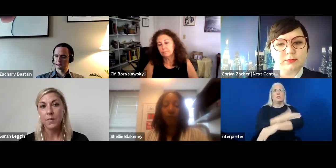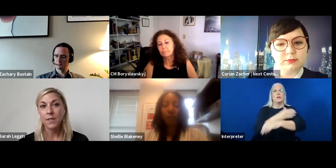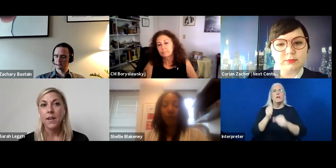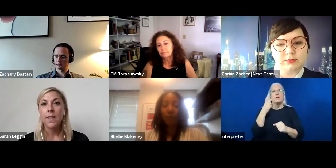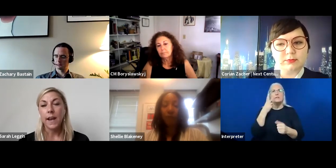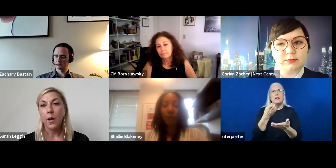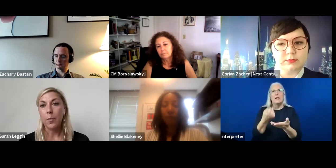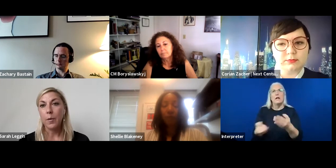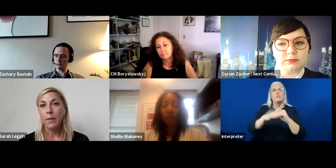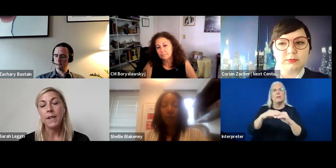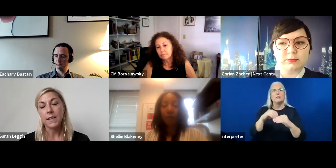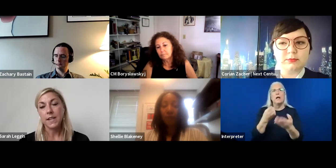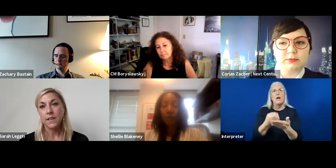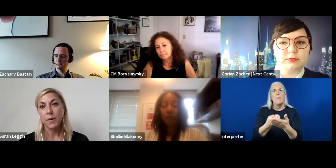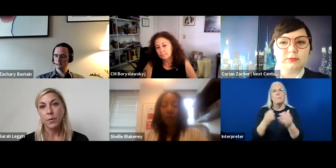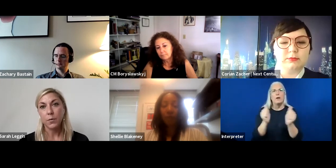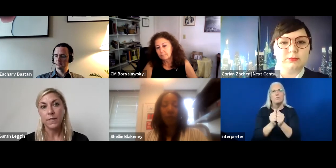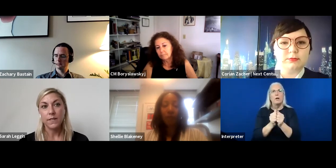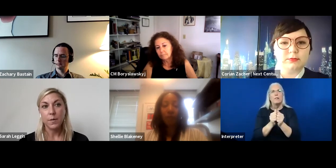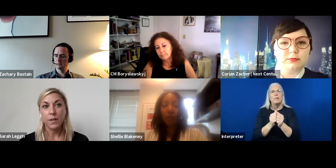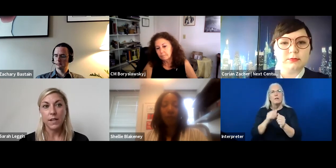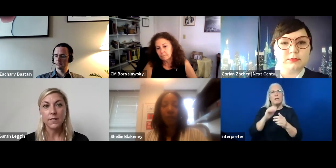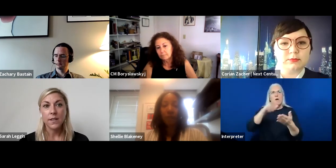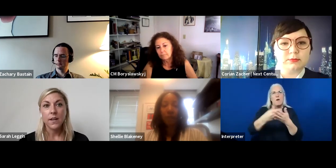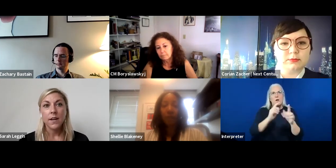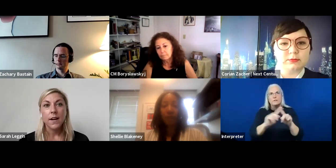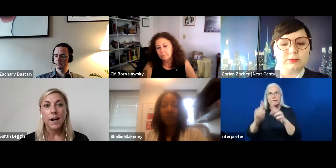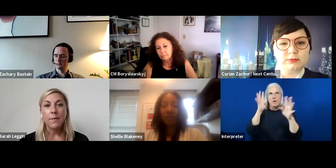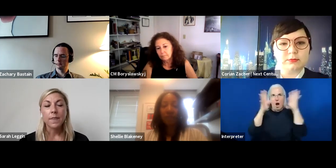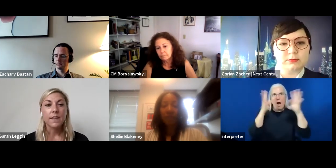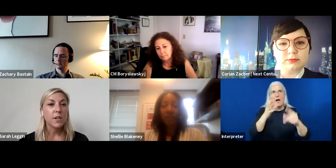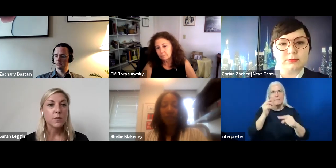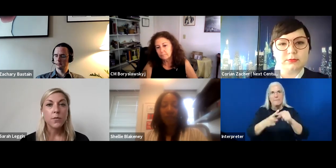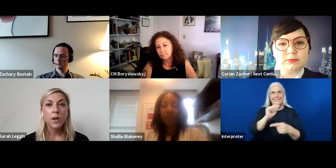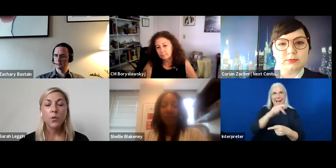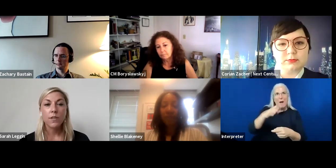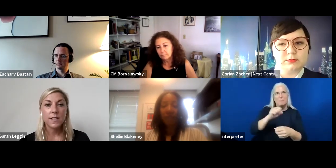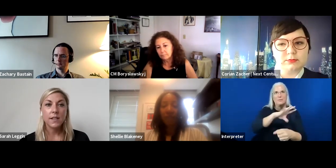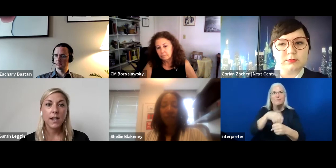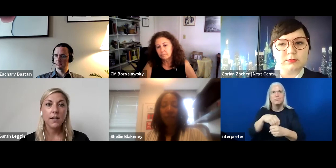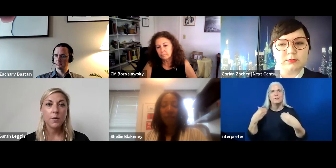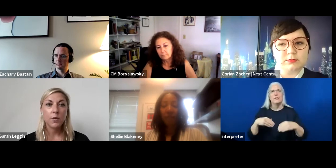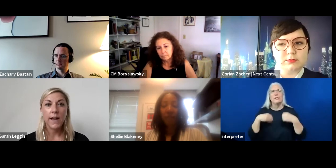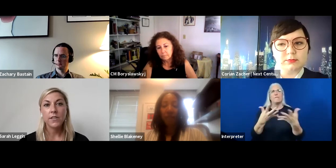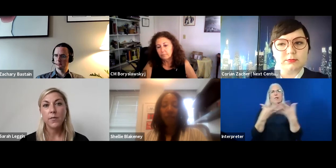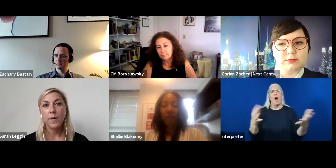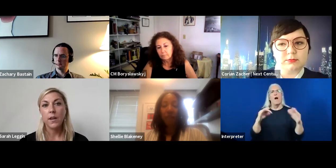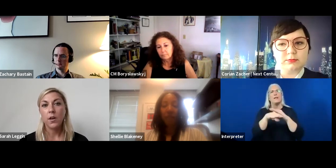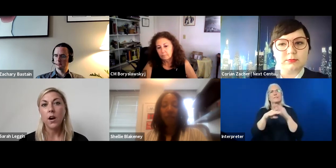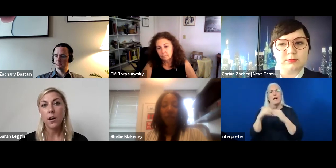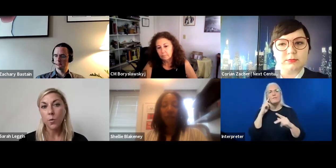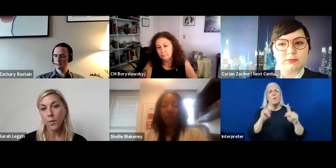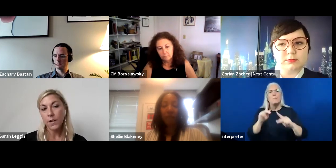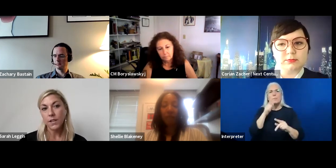and apps that help meet the needs of people with disabilities. As I mentioned before, more recently, providers have